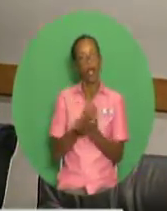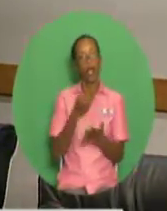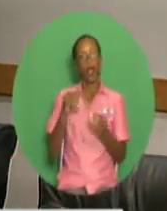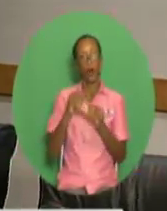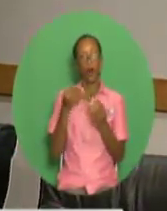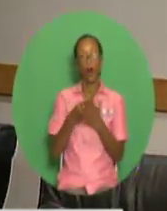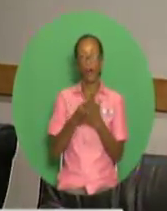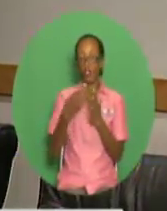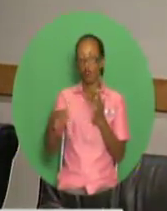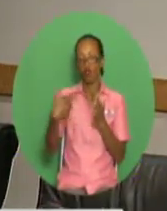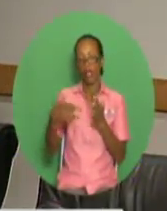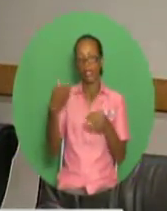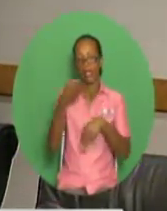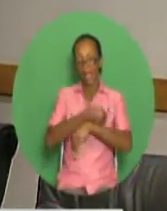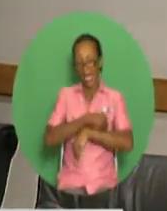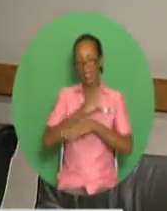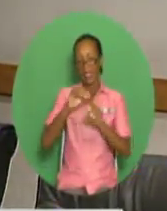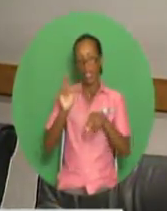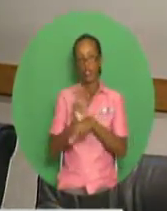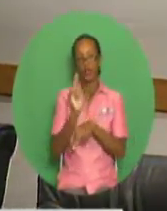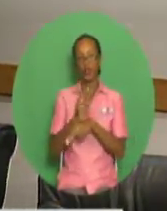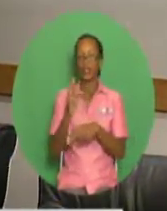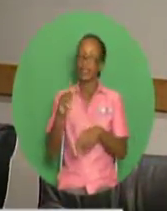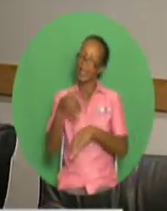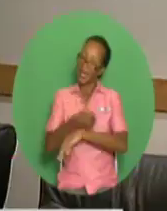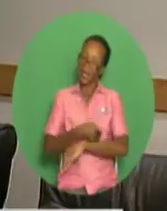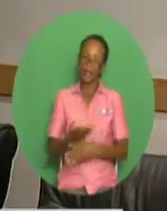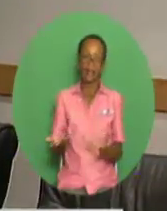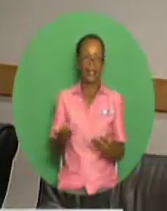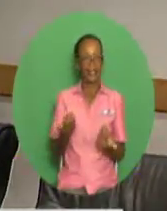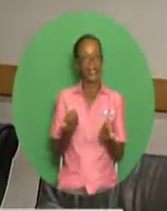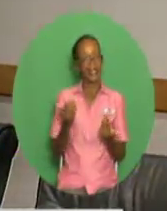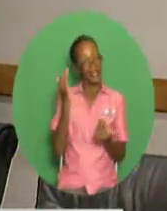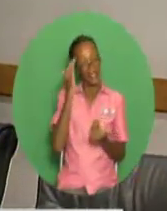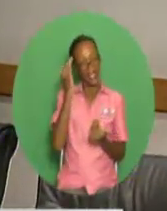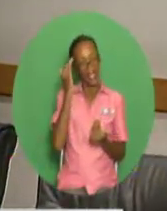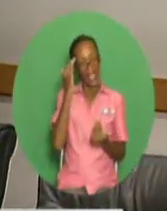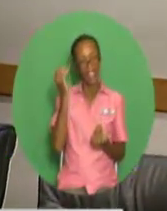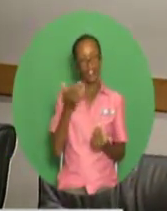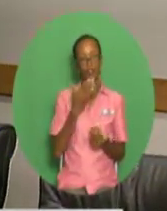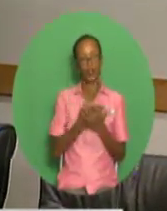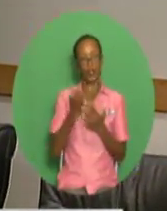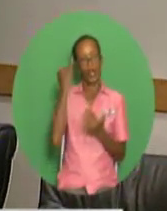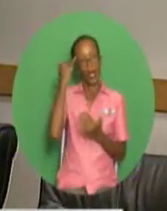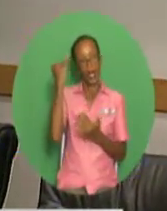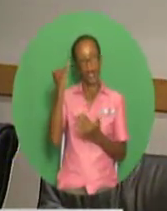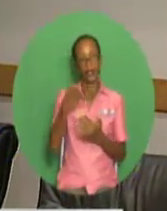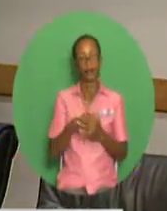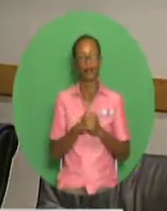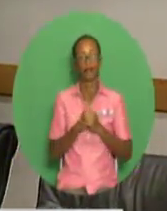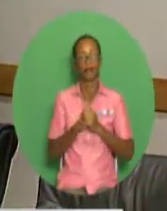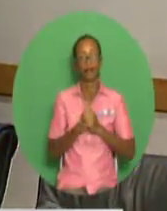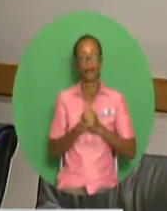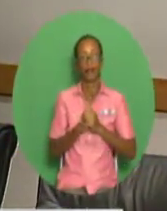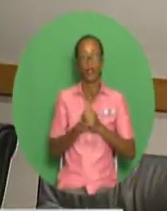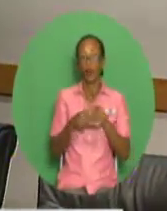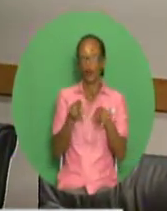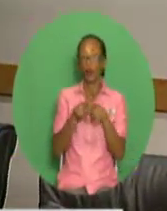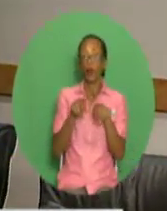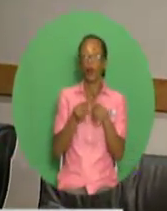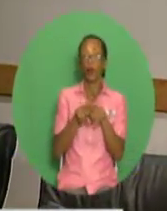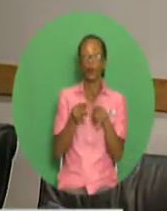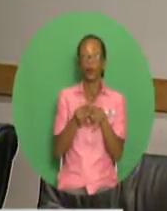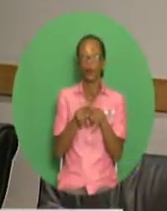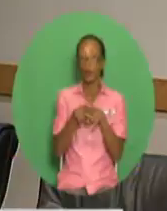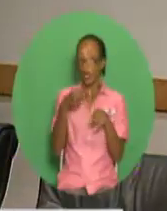to rental, so we could use it in the night. Too late. Nevertheless, we also resurfaced